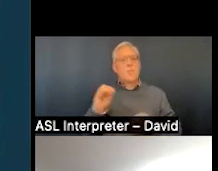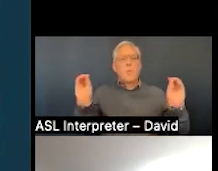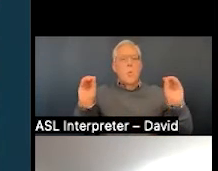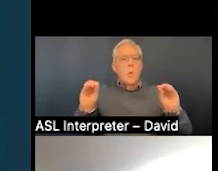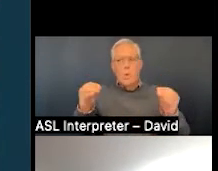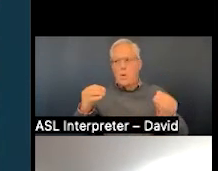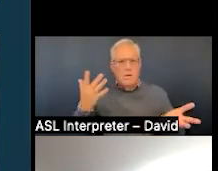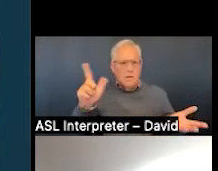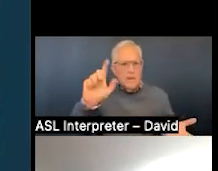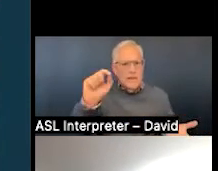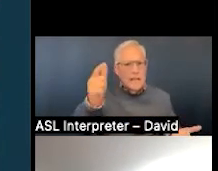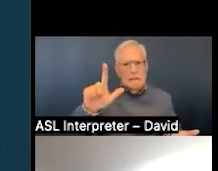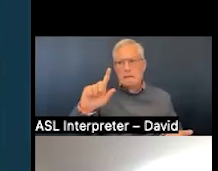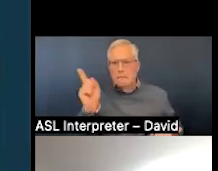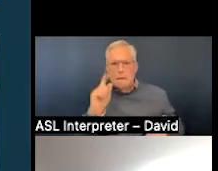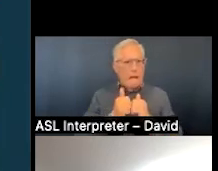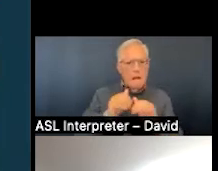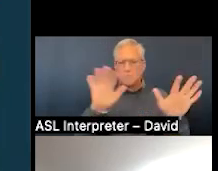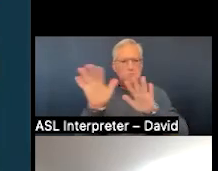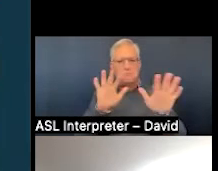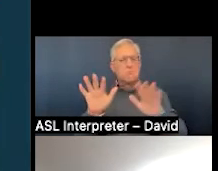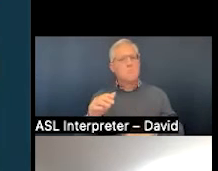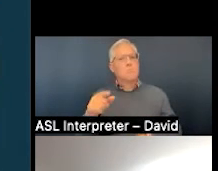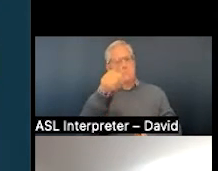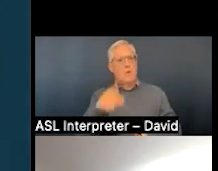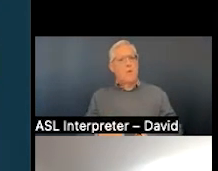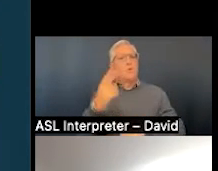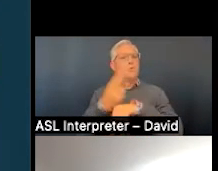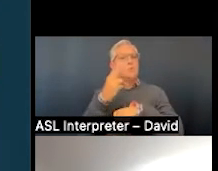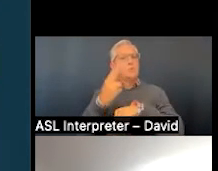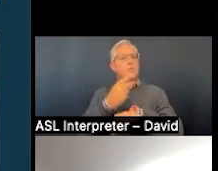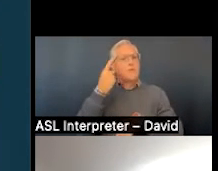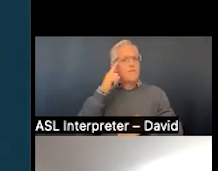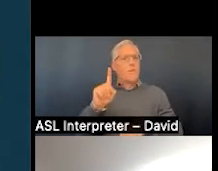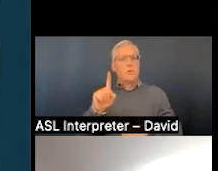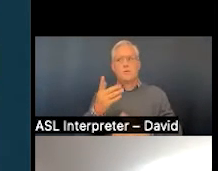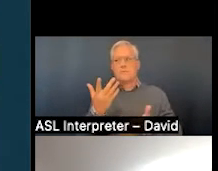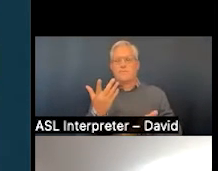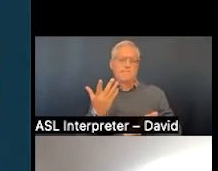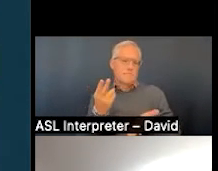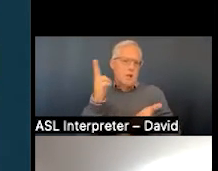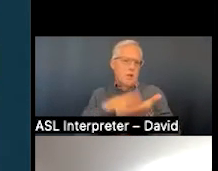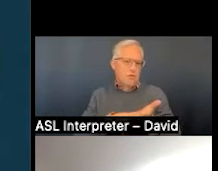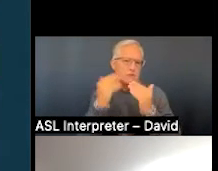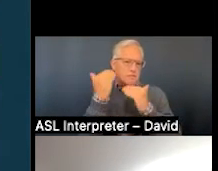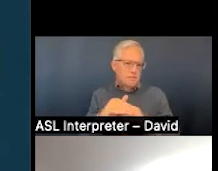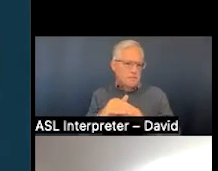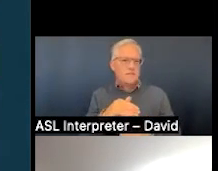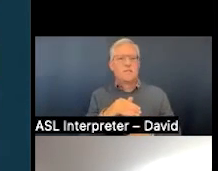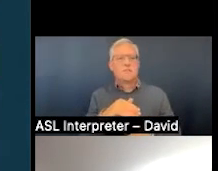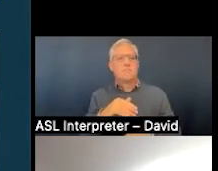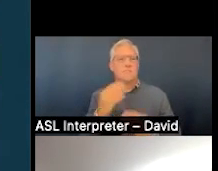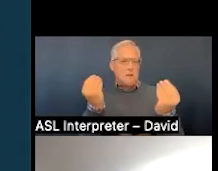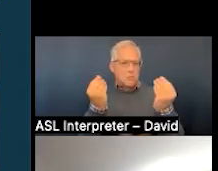sidecar files are used to delineate territorial and contractual limits.